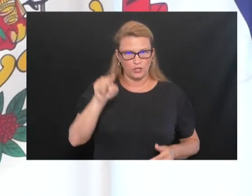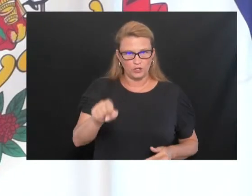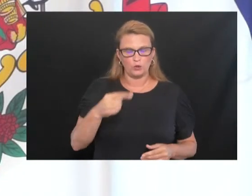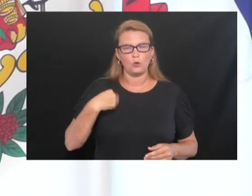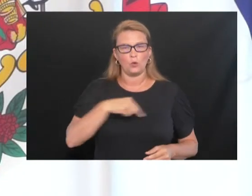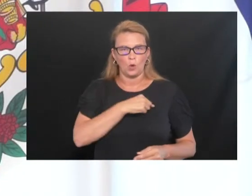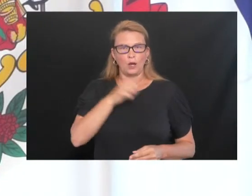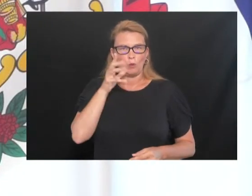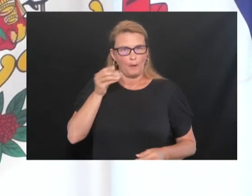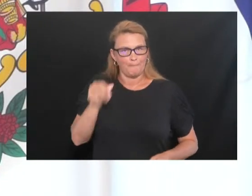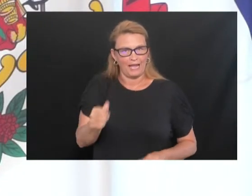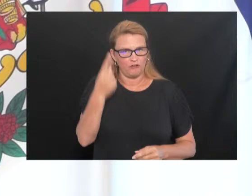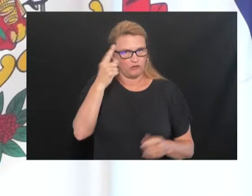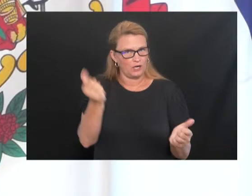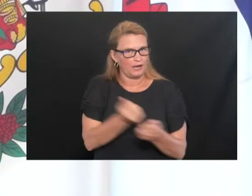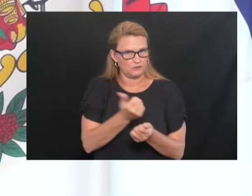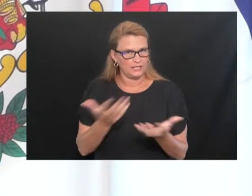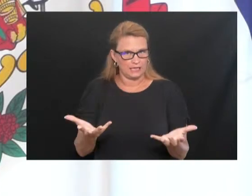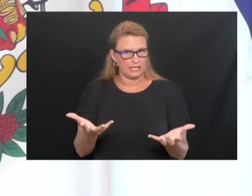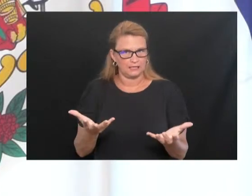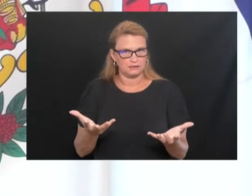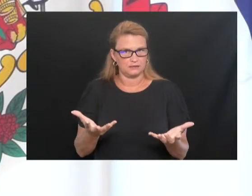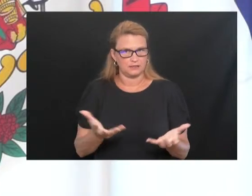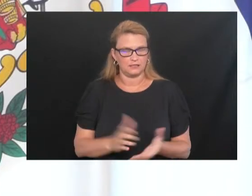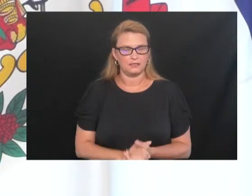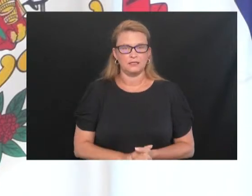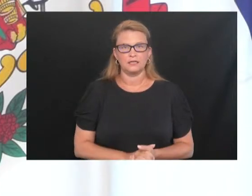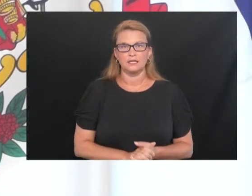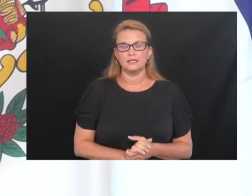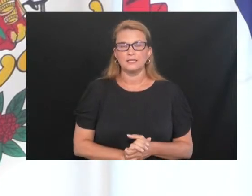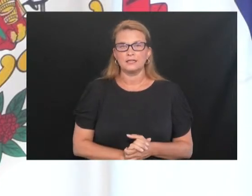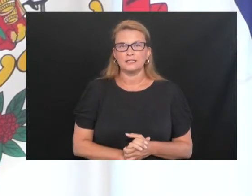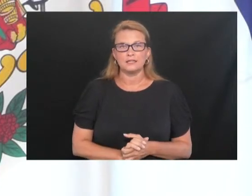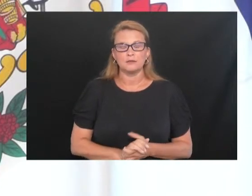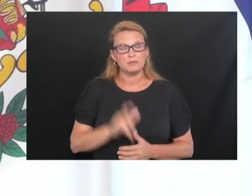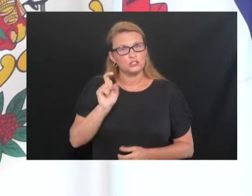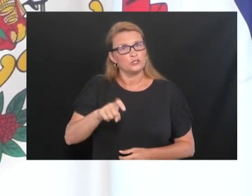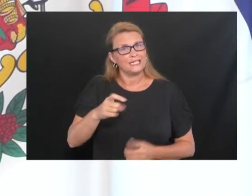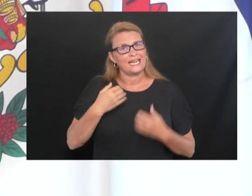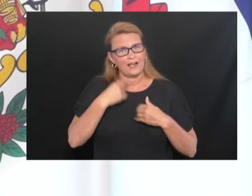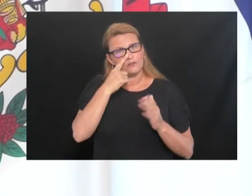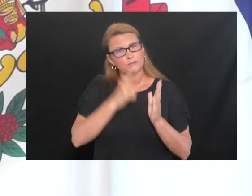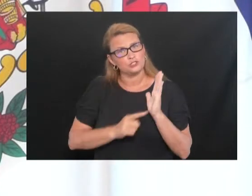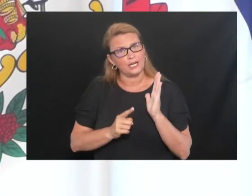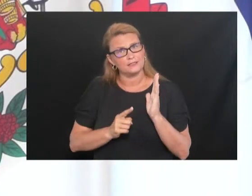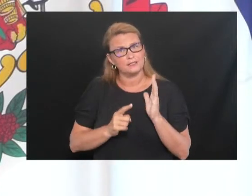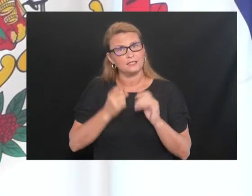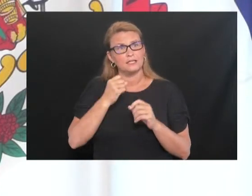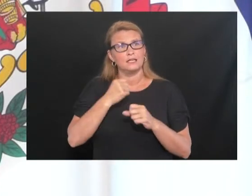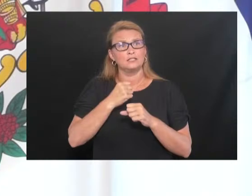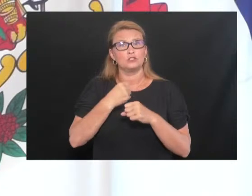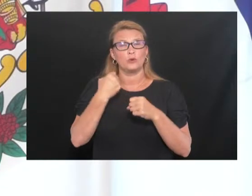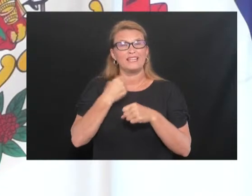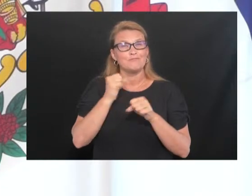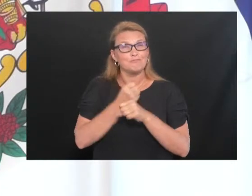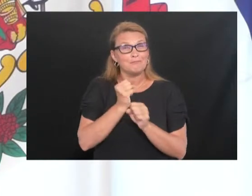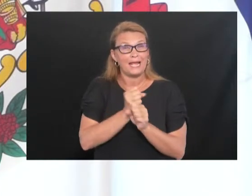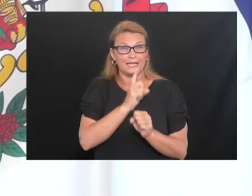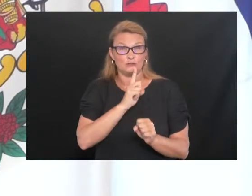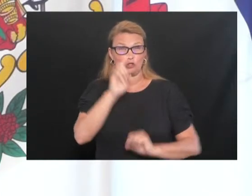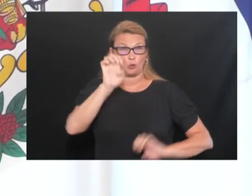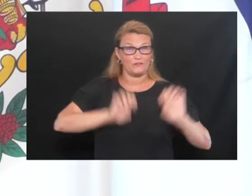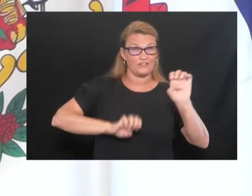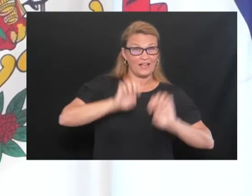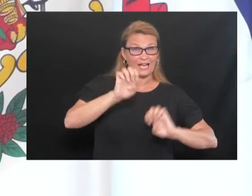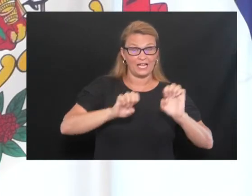cover every bit of that, and absolutely you need to have that done so that we can evaluate each and every